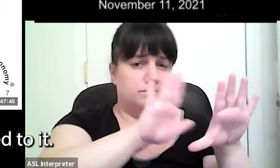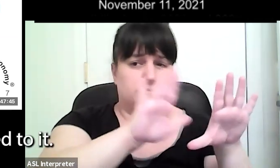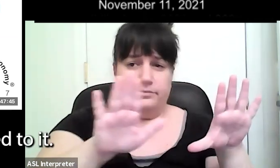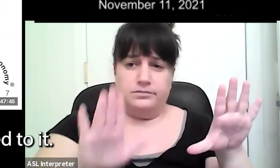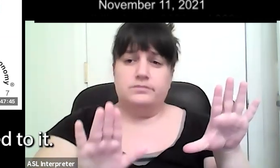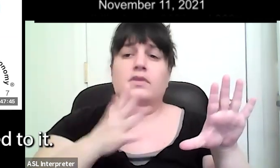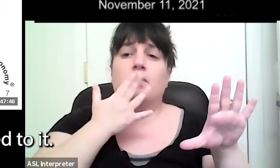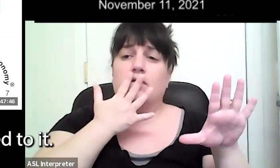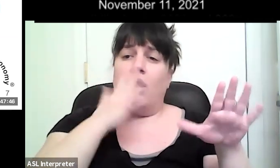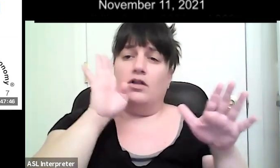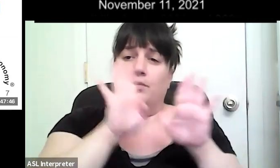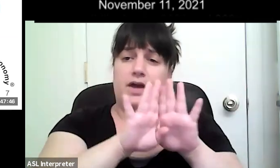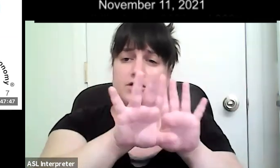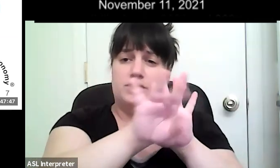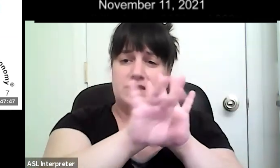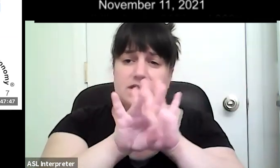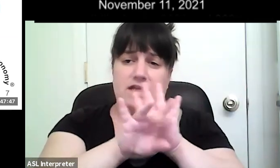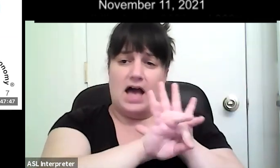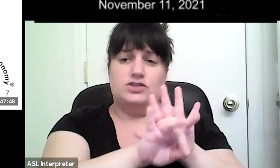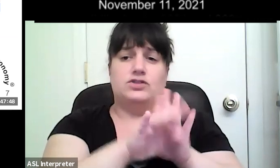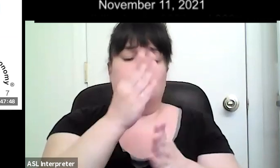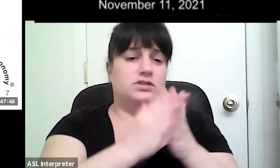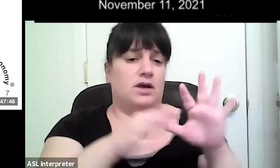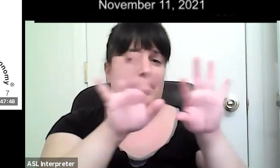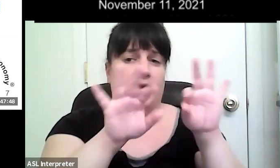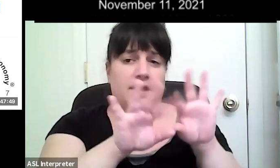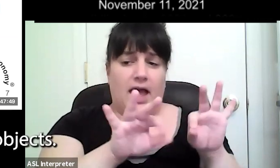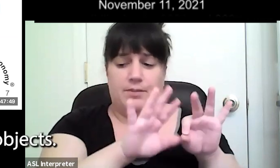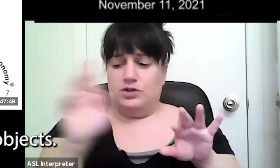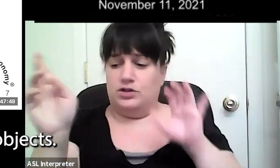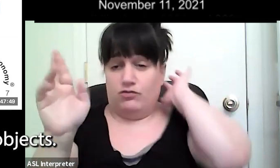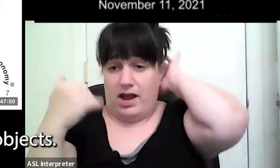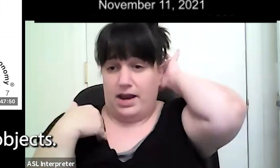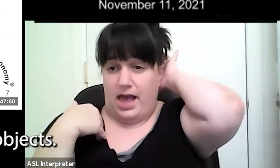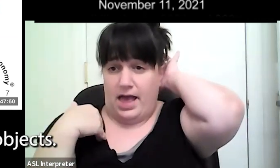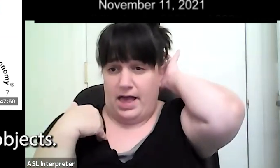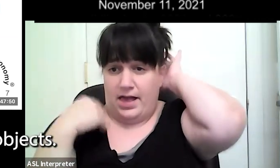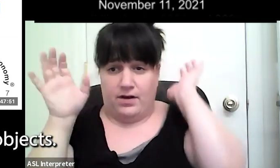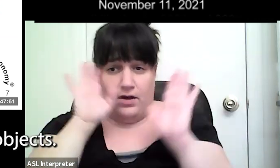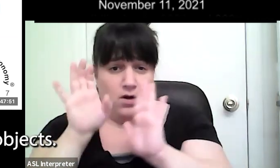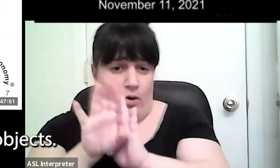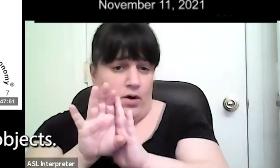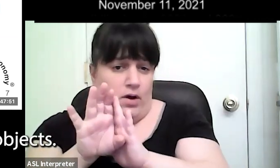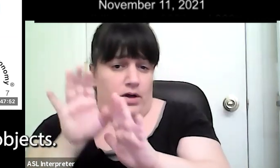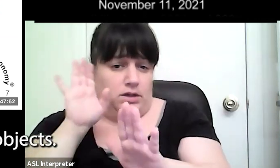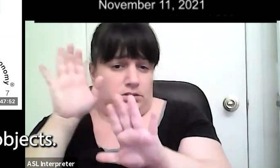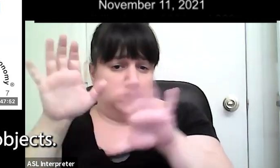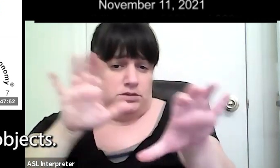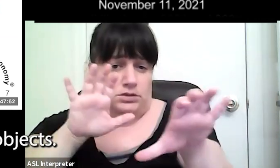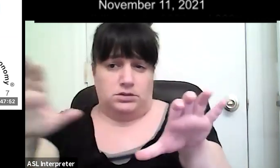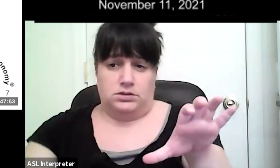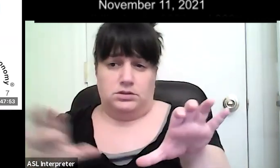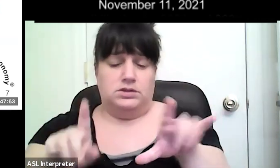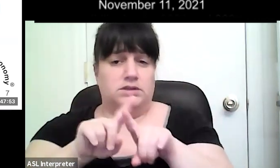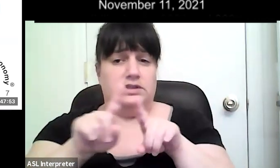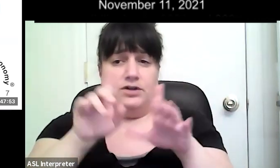been attached to it, also some captions. And on the right side, we have a photographic display of various astronomical